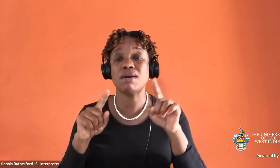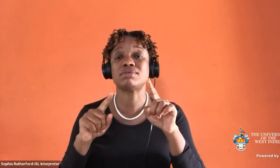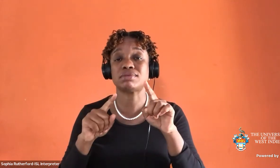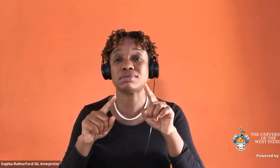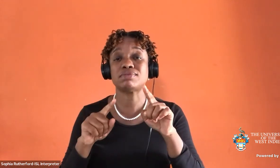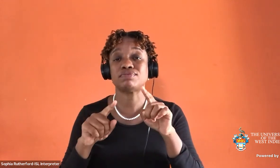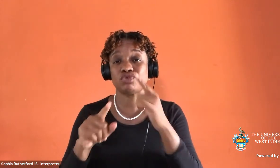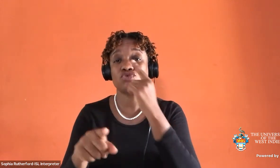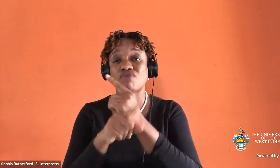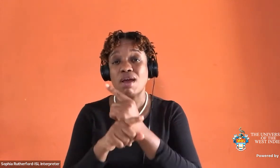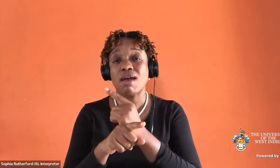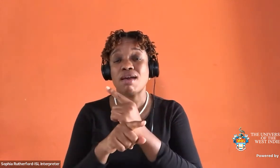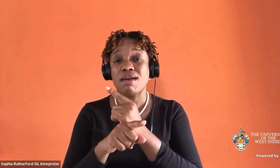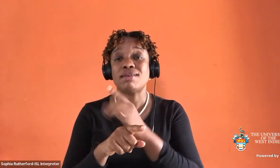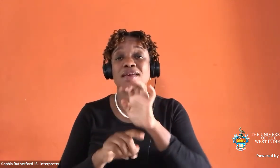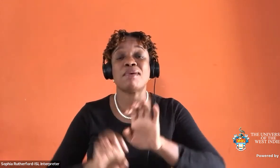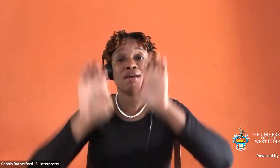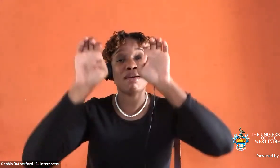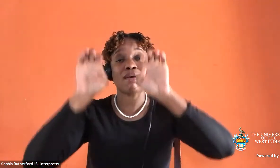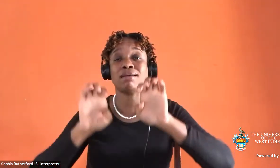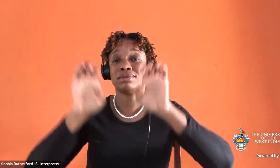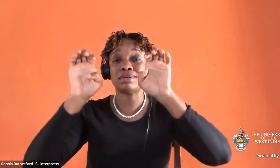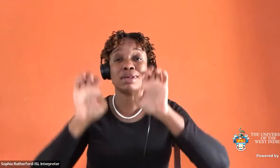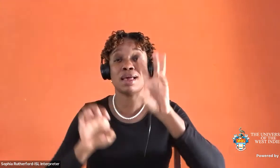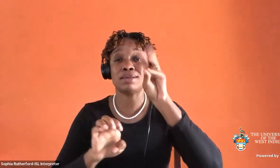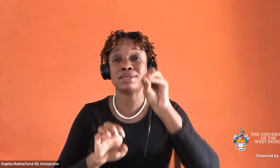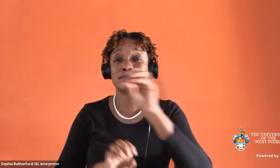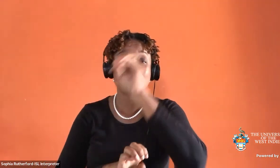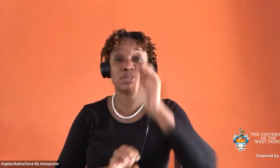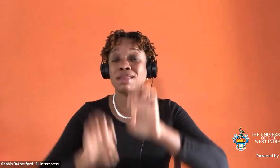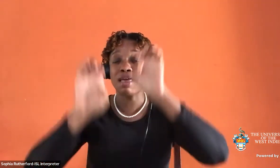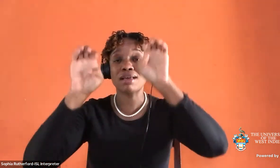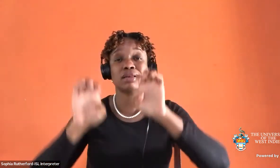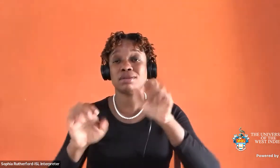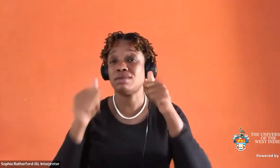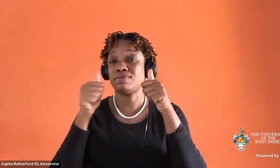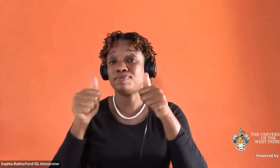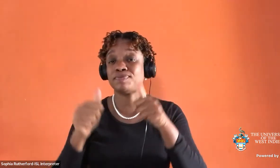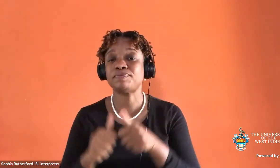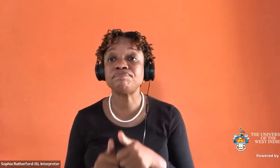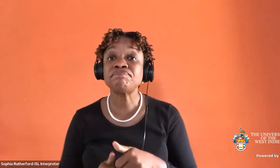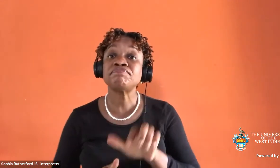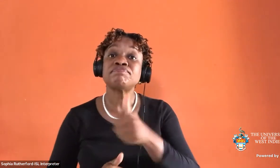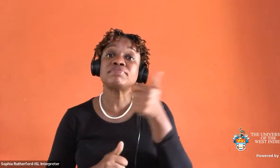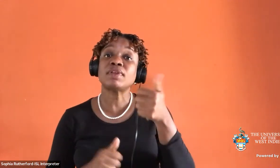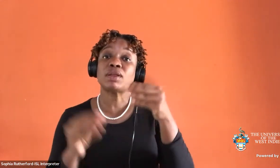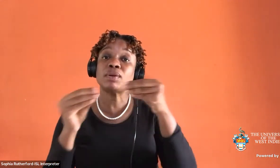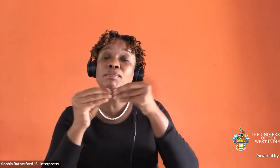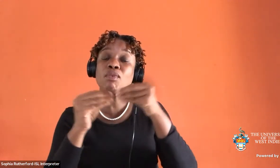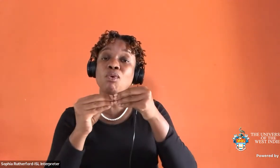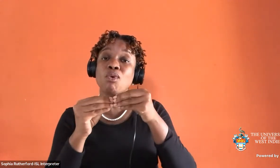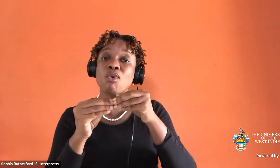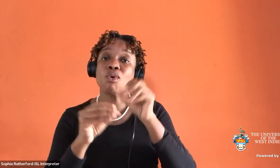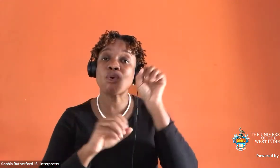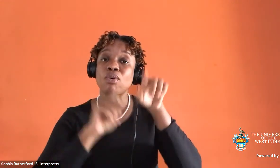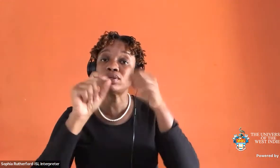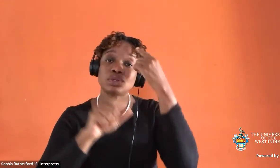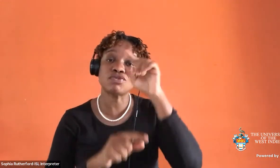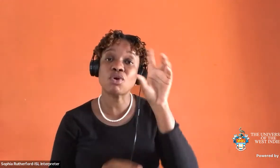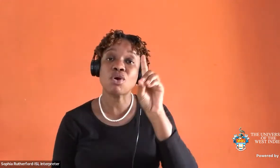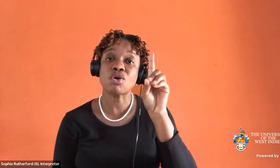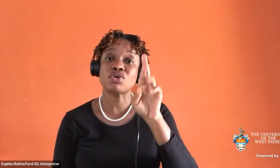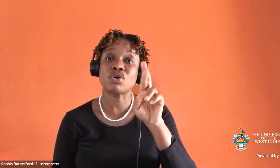was very commendable. All right, so any other questions for Dr. Davis?